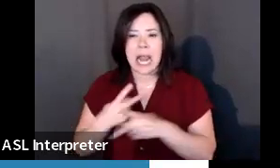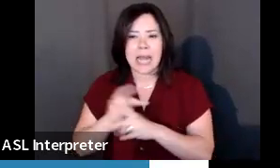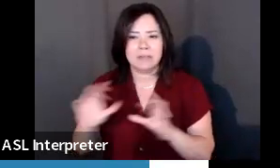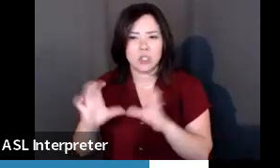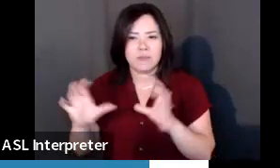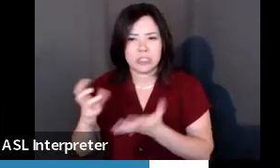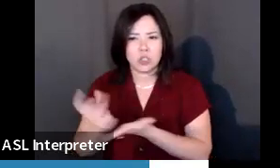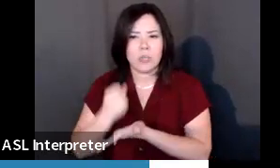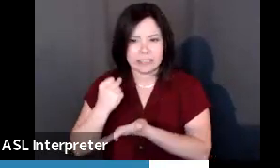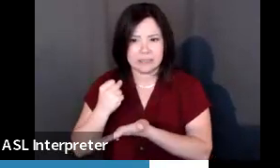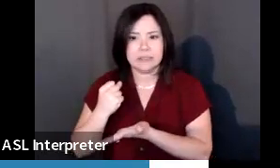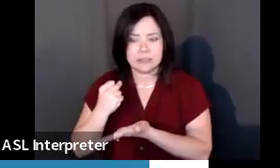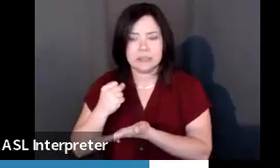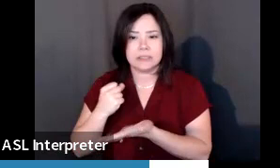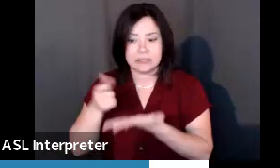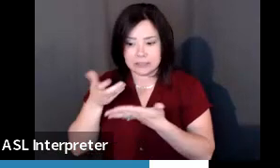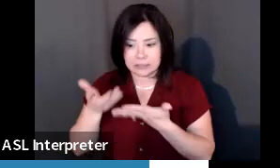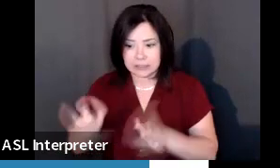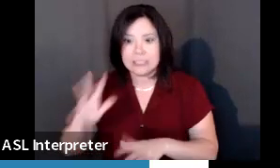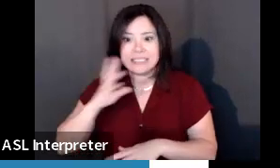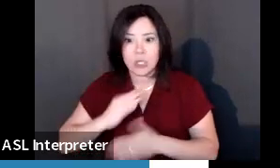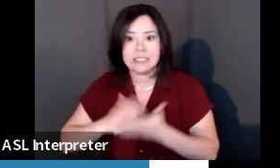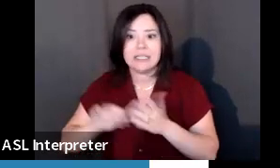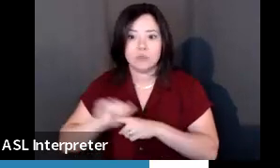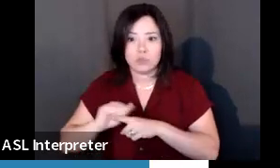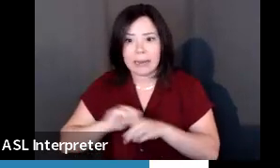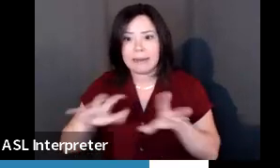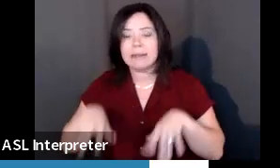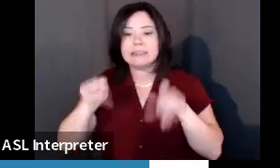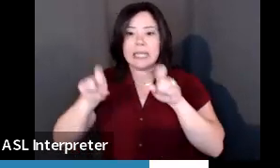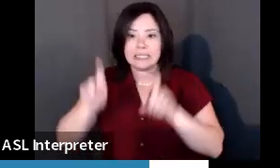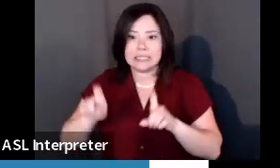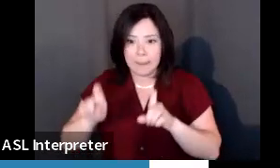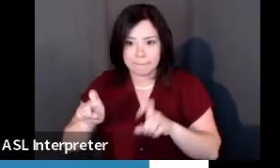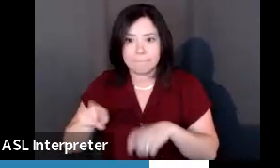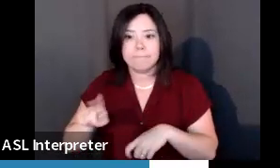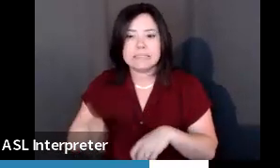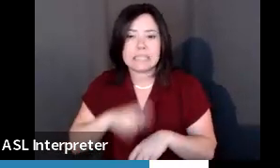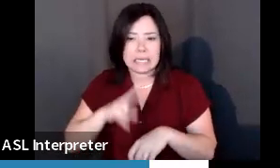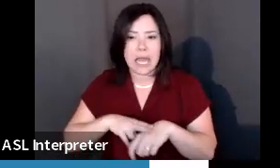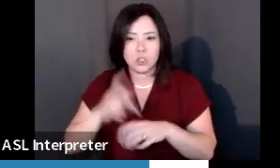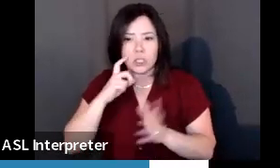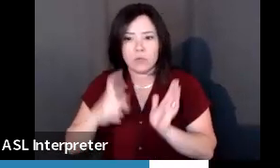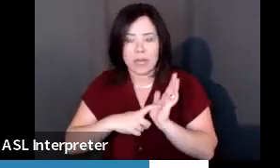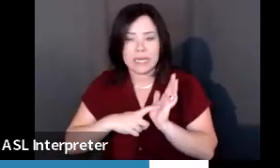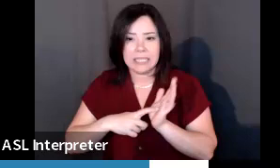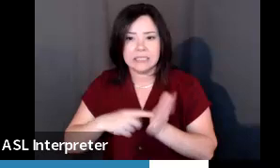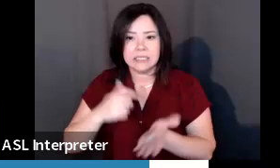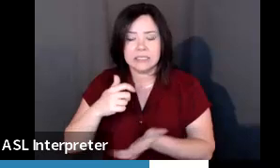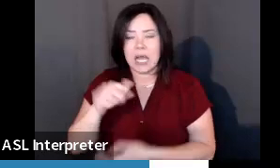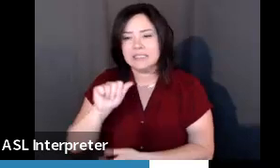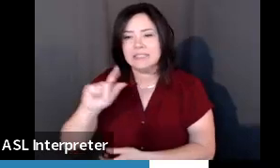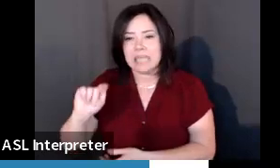receive once you go through some training and take an exam that is a nationally recognized assistive